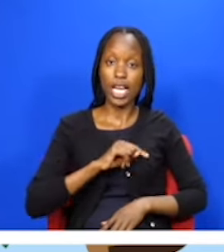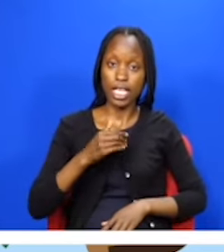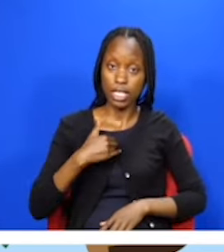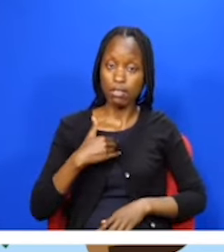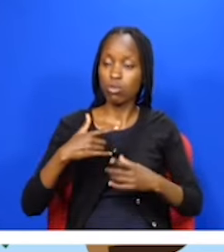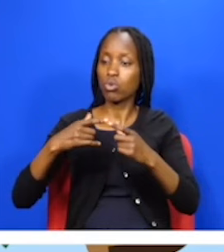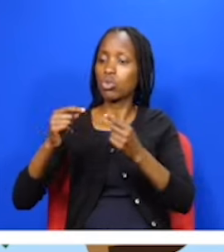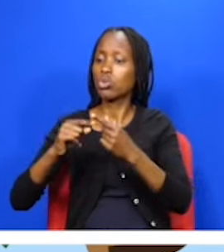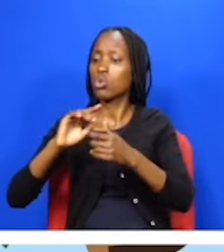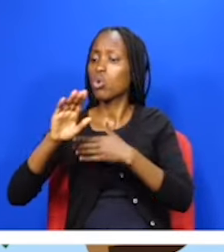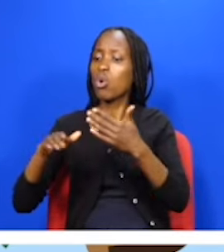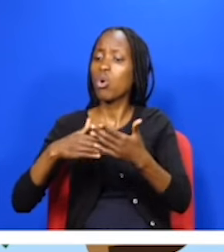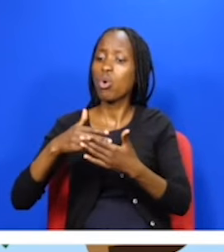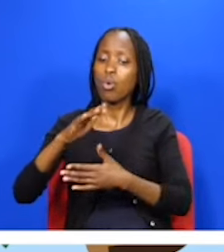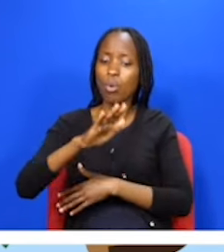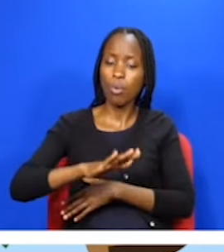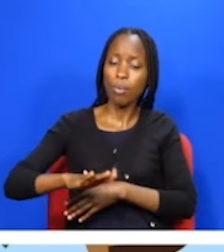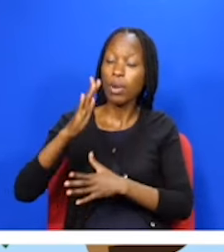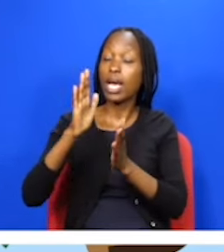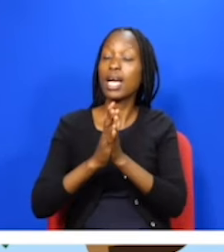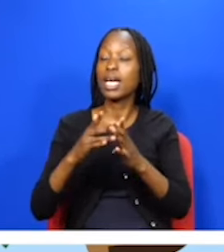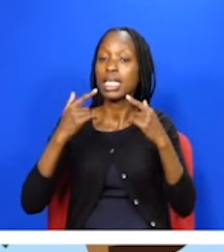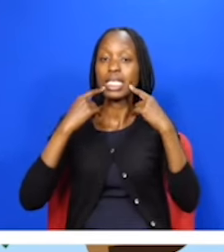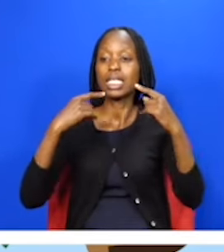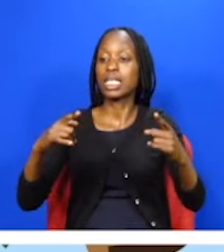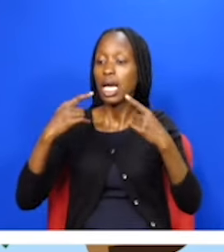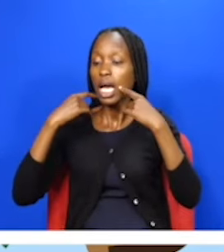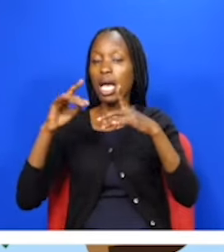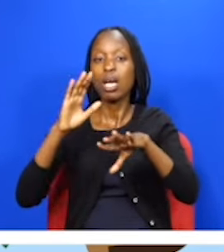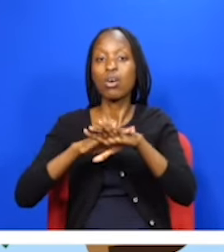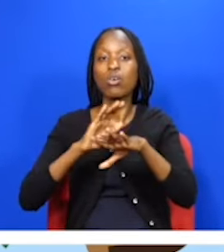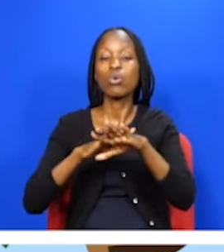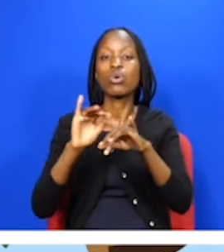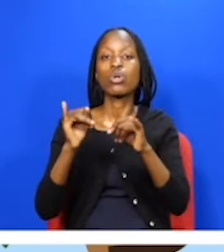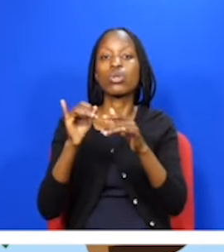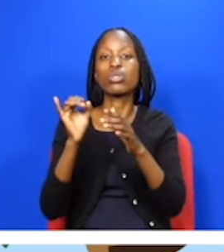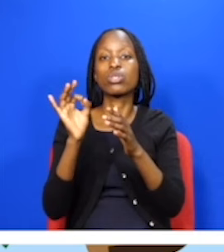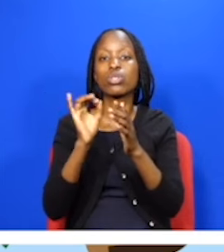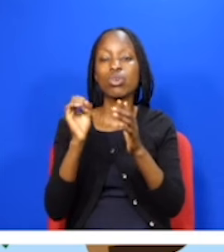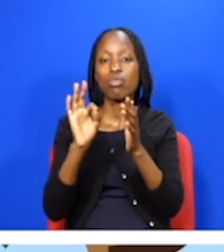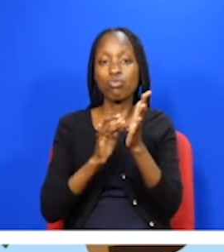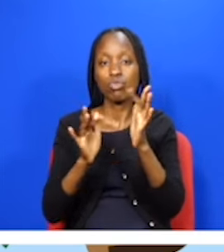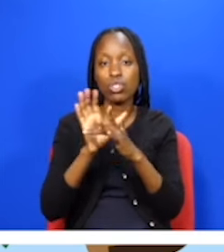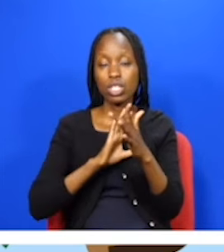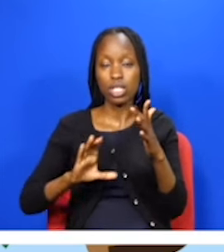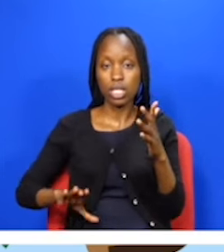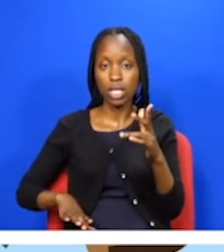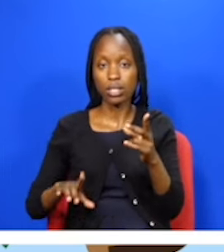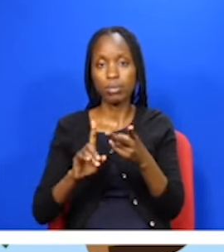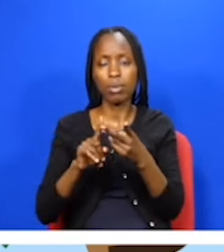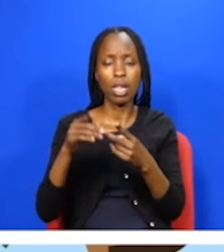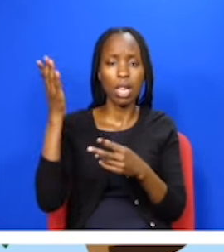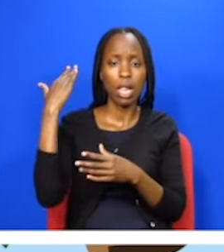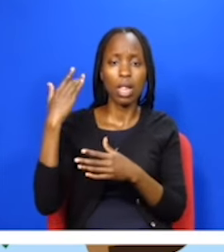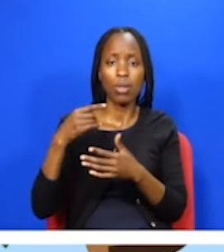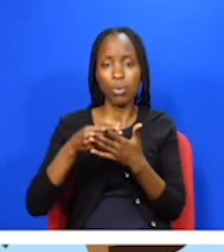place and tell the wonderful news of Jesus Christ. We also learned in the previous lesson that